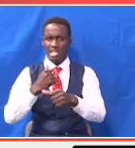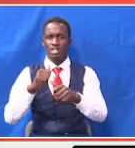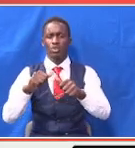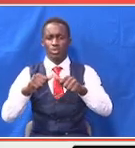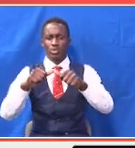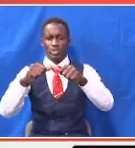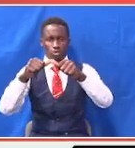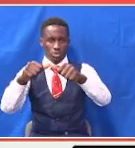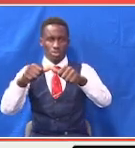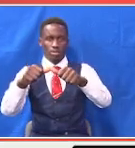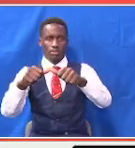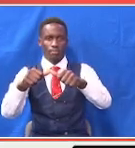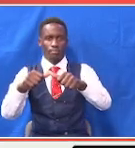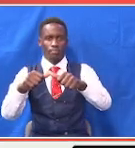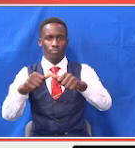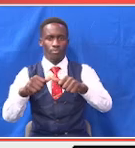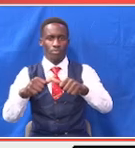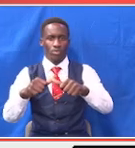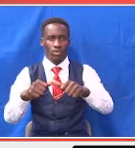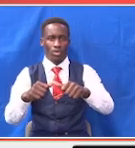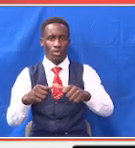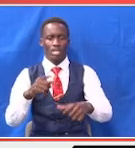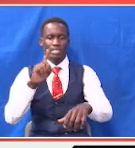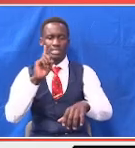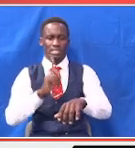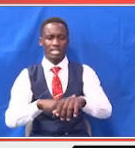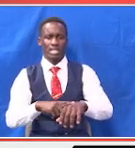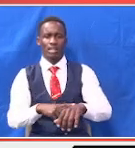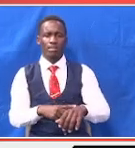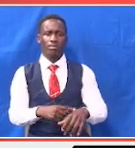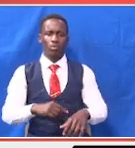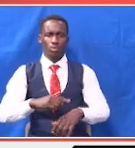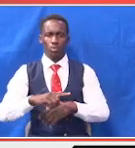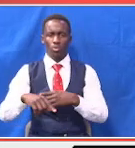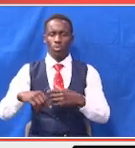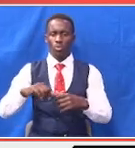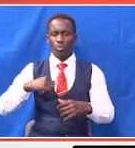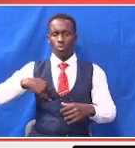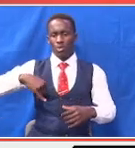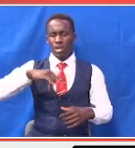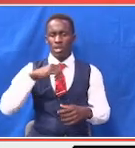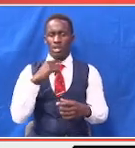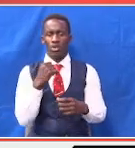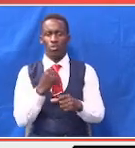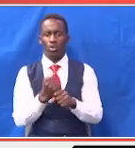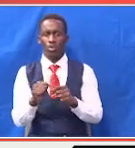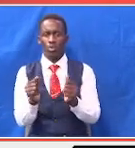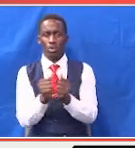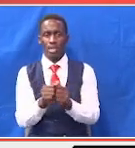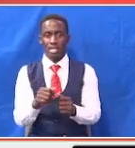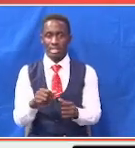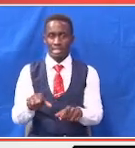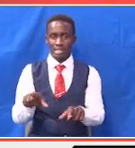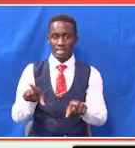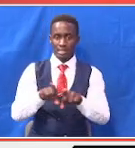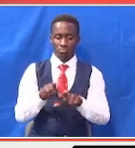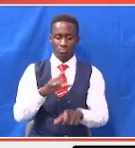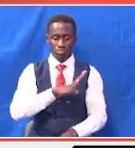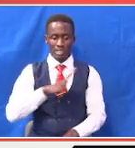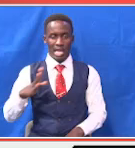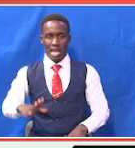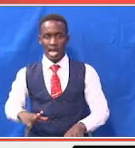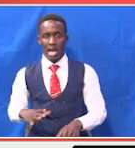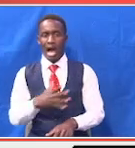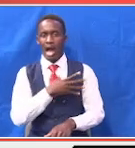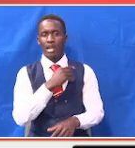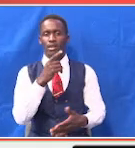be, because how we deal with the US, how we deal with China, need to be consistent. Mm-hmm. And the point is,